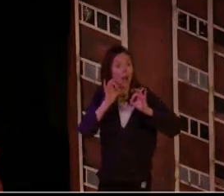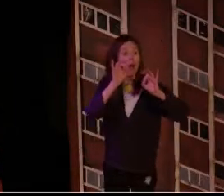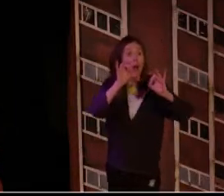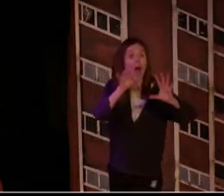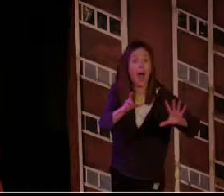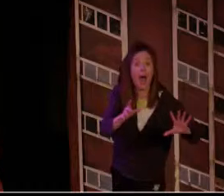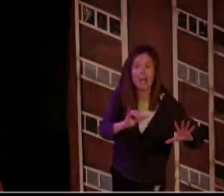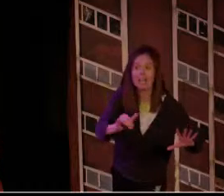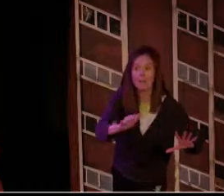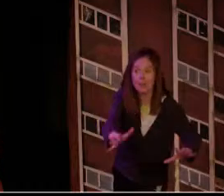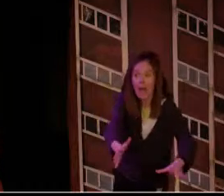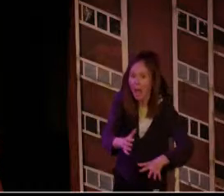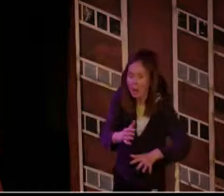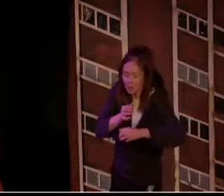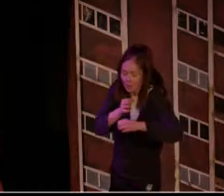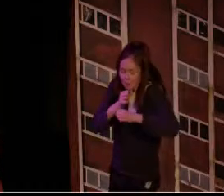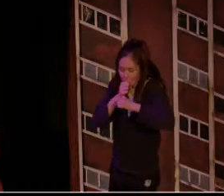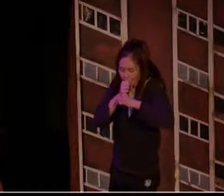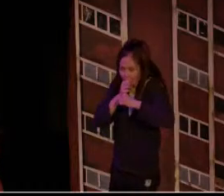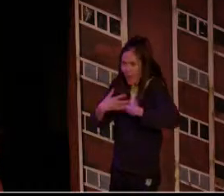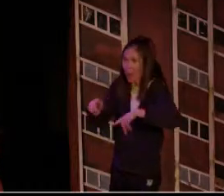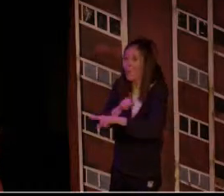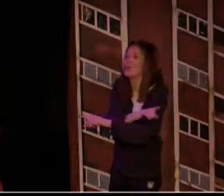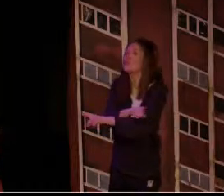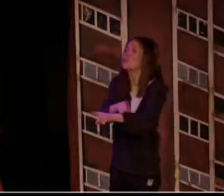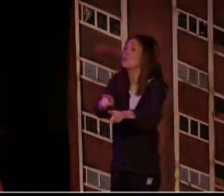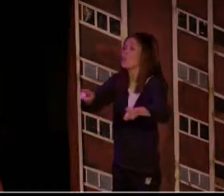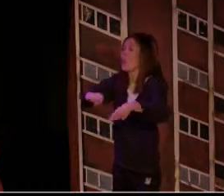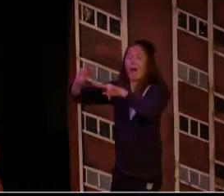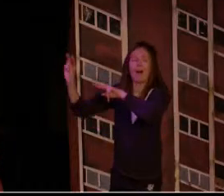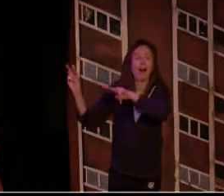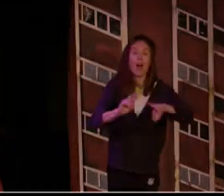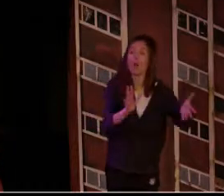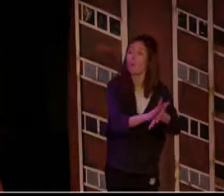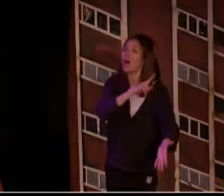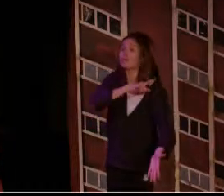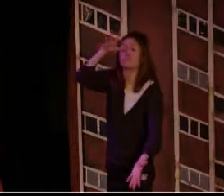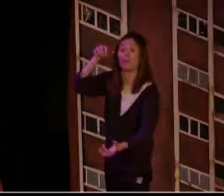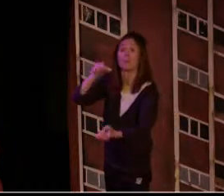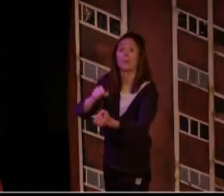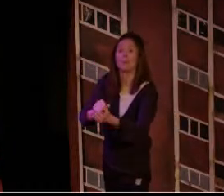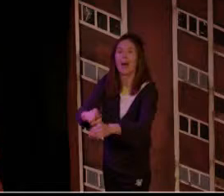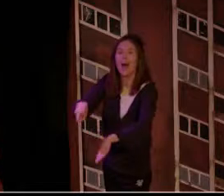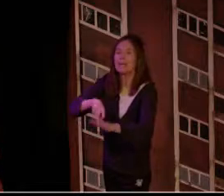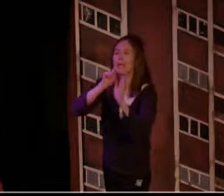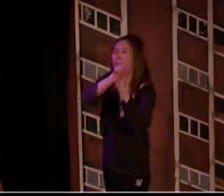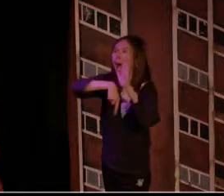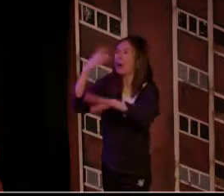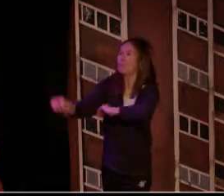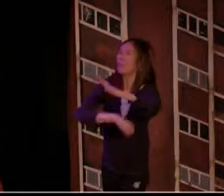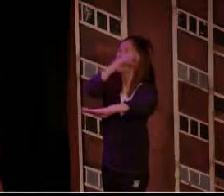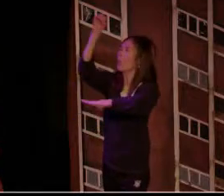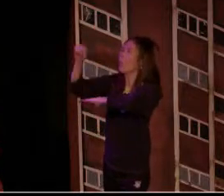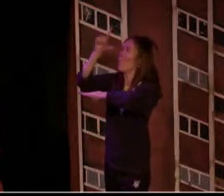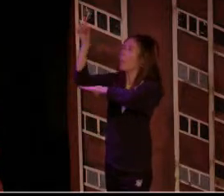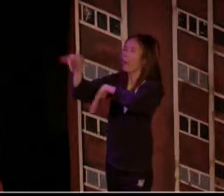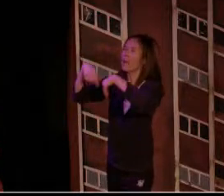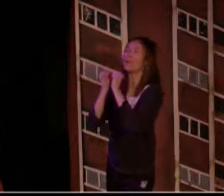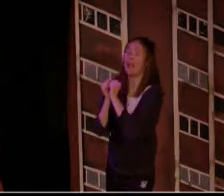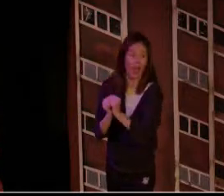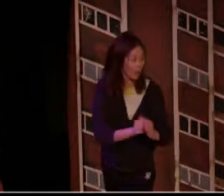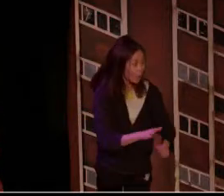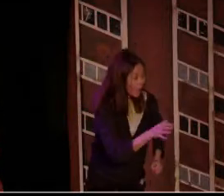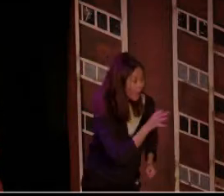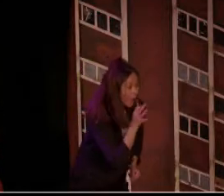story well for your delight, for time is a precious thing, a speedy flight.